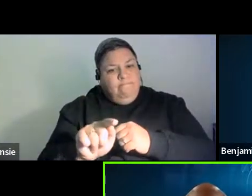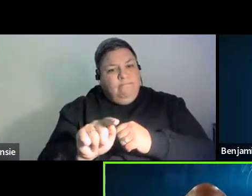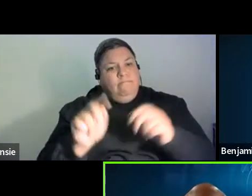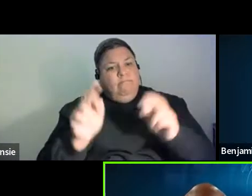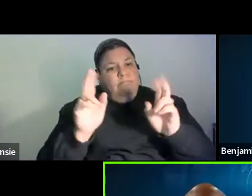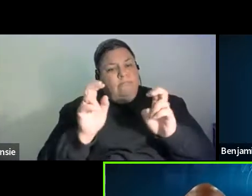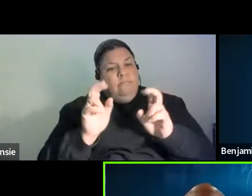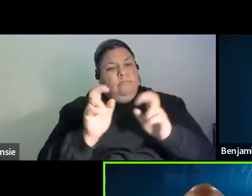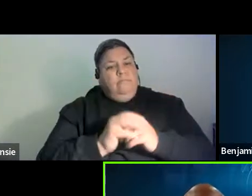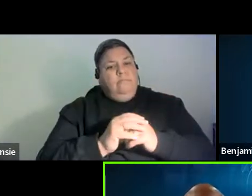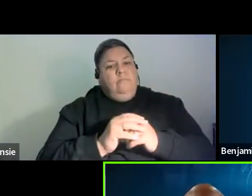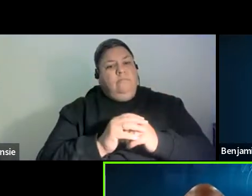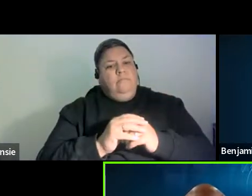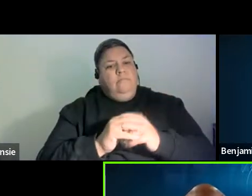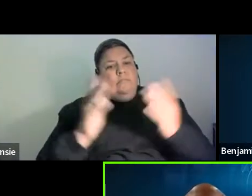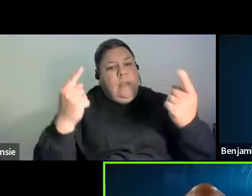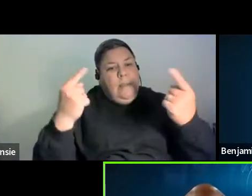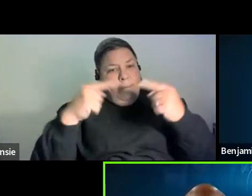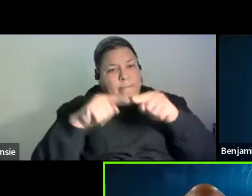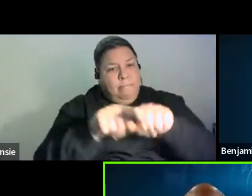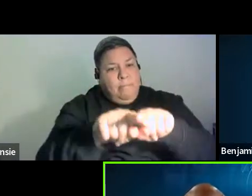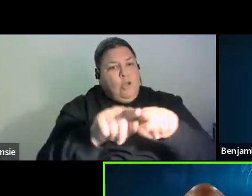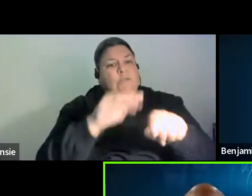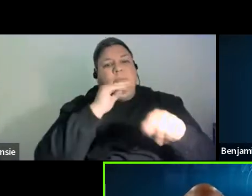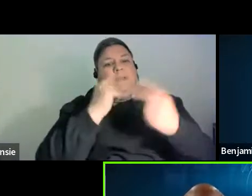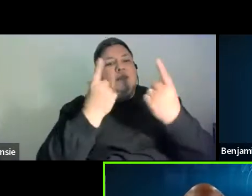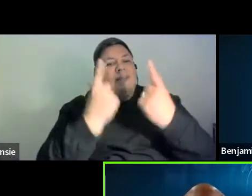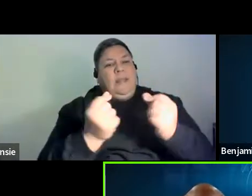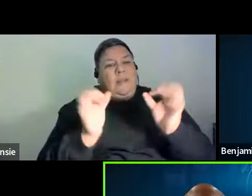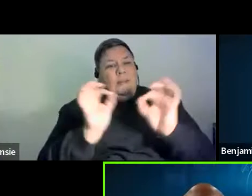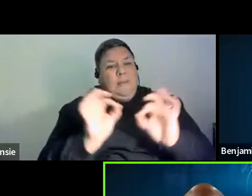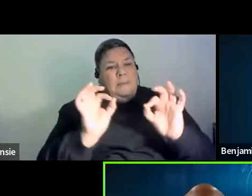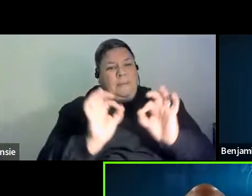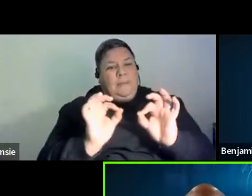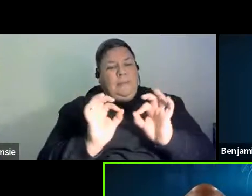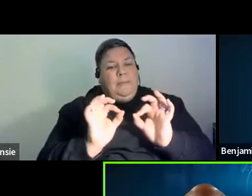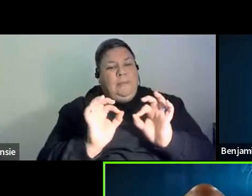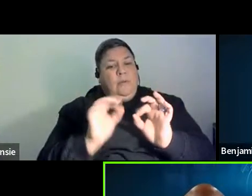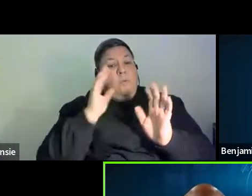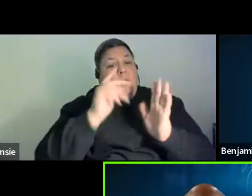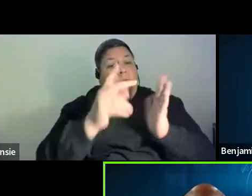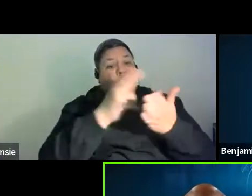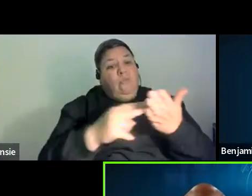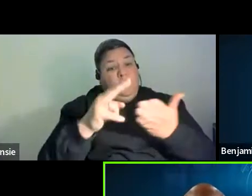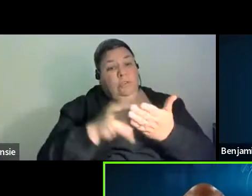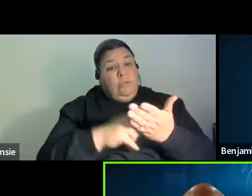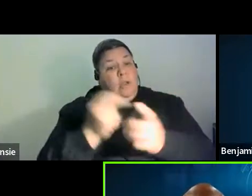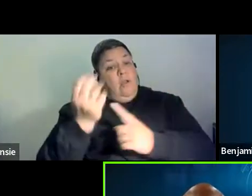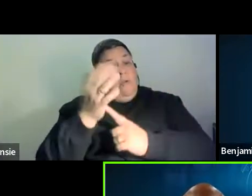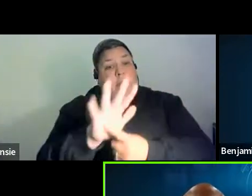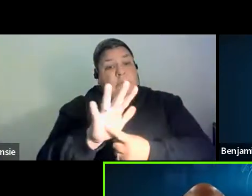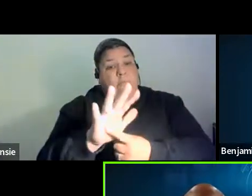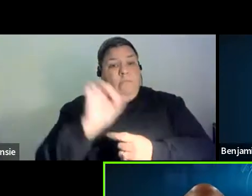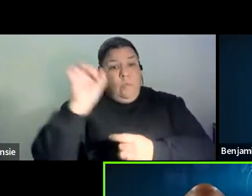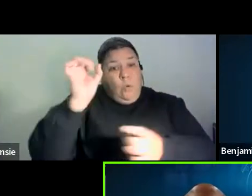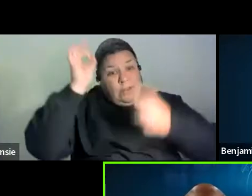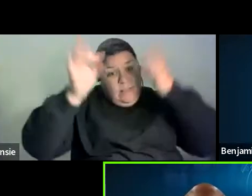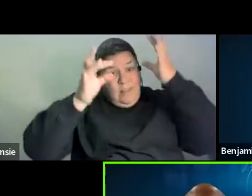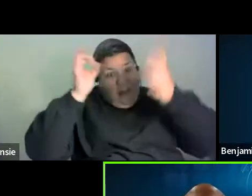the merge is not done. And remember, when the registered representative is updating his or her